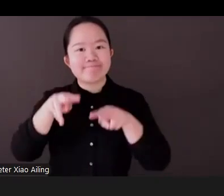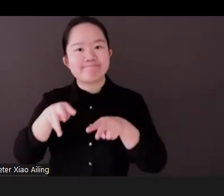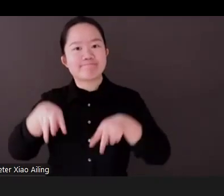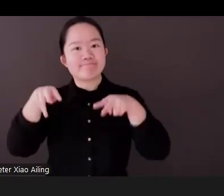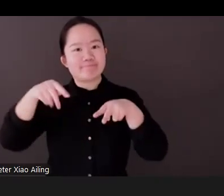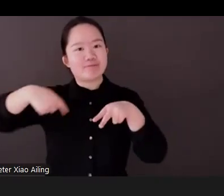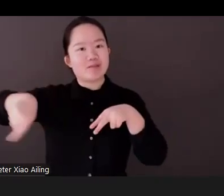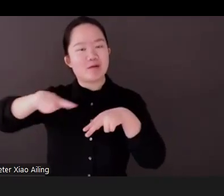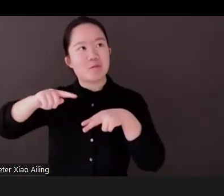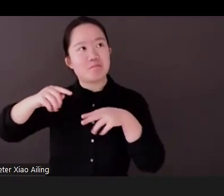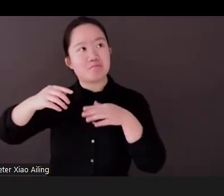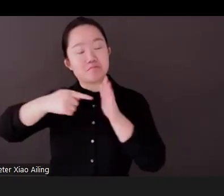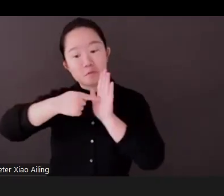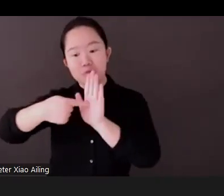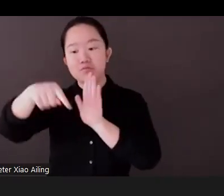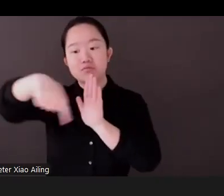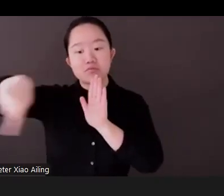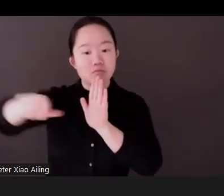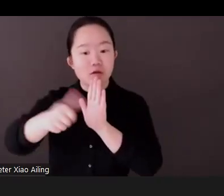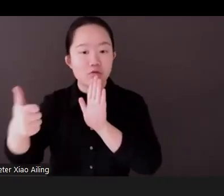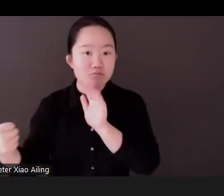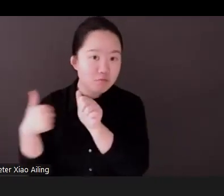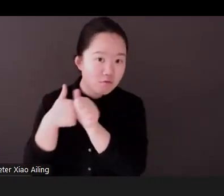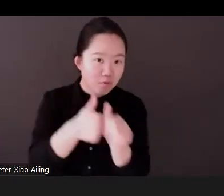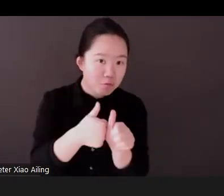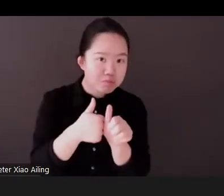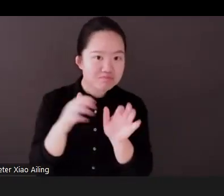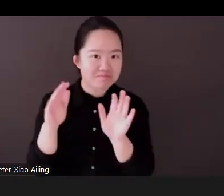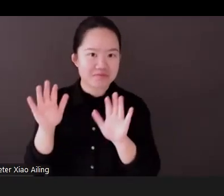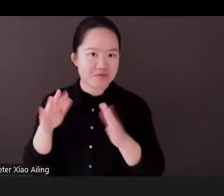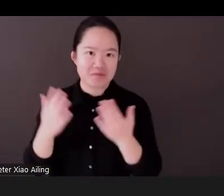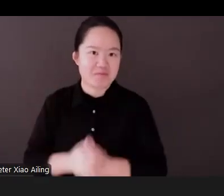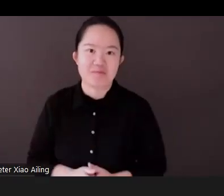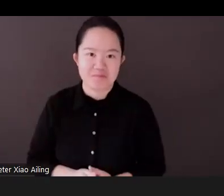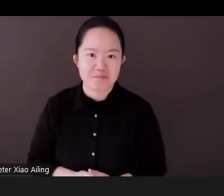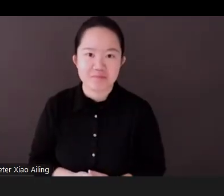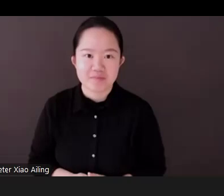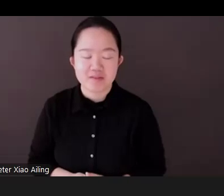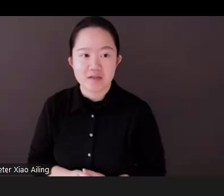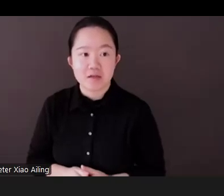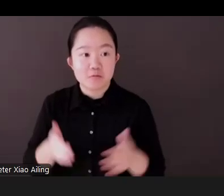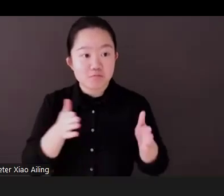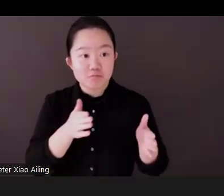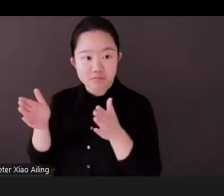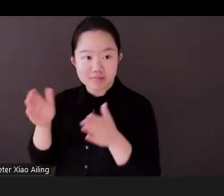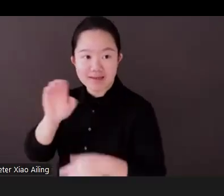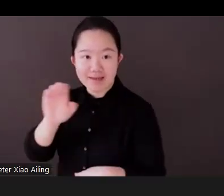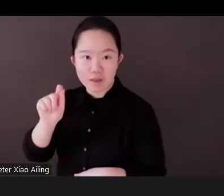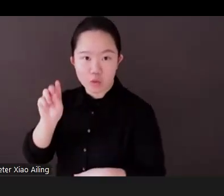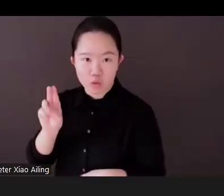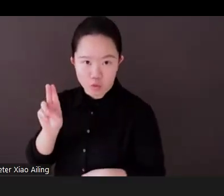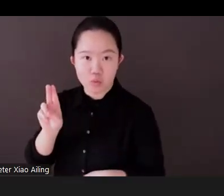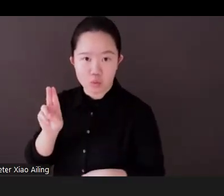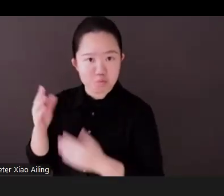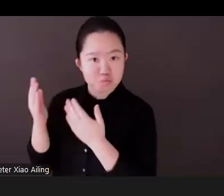important, if I understood you correctly? Well, I think the aim is to make those services and products accessible. So I think